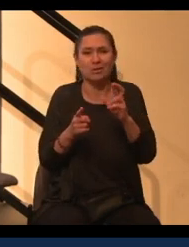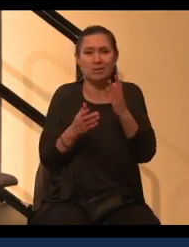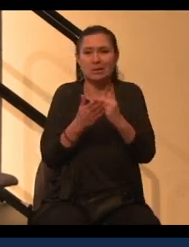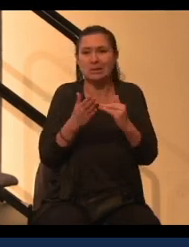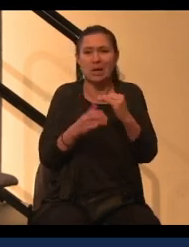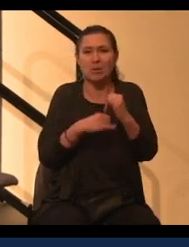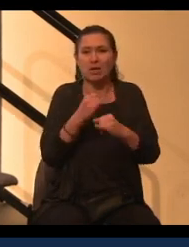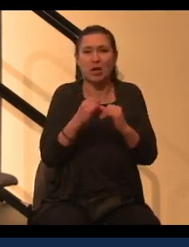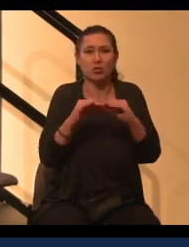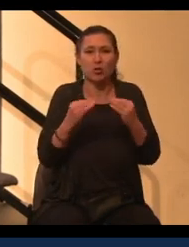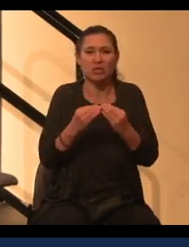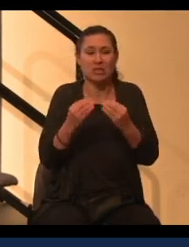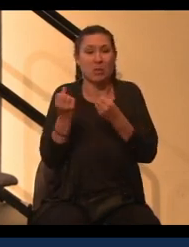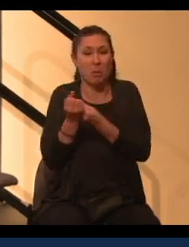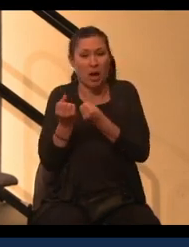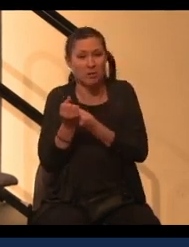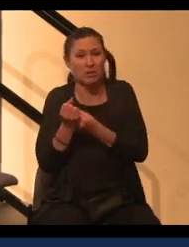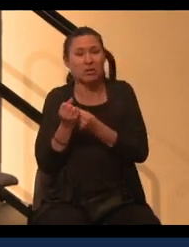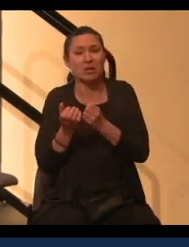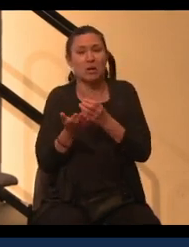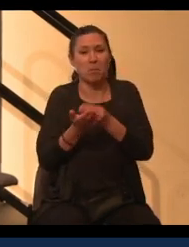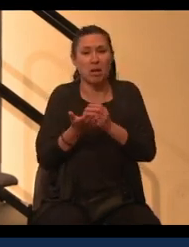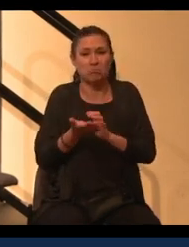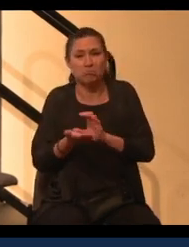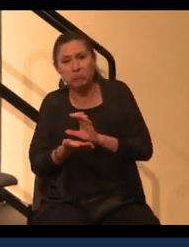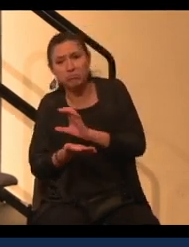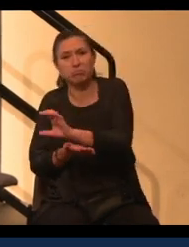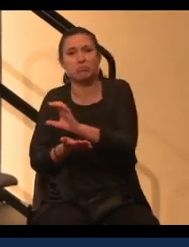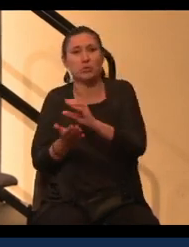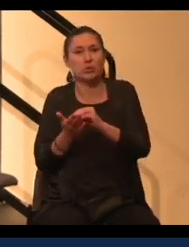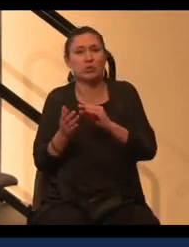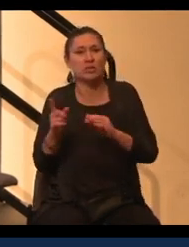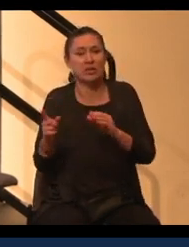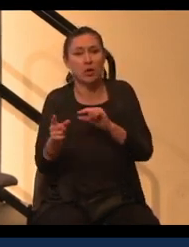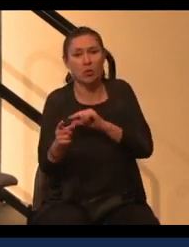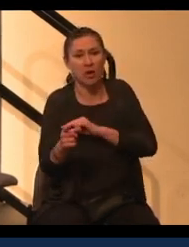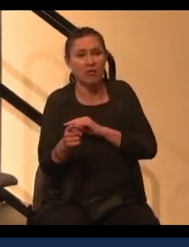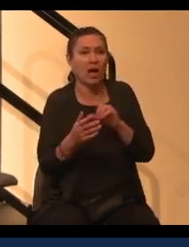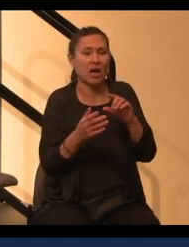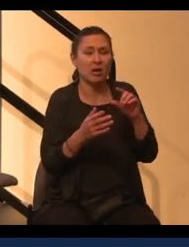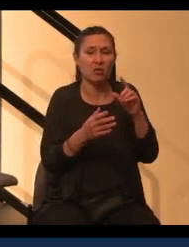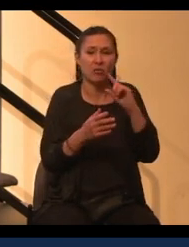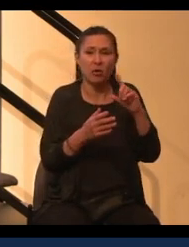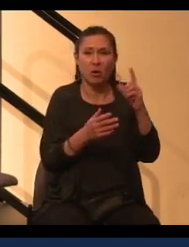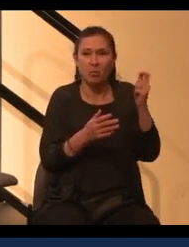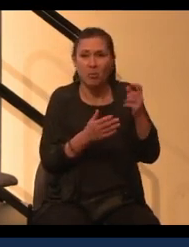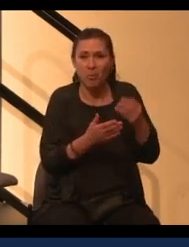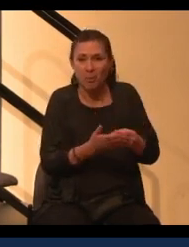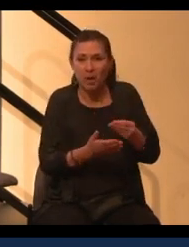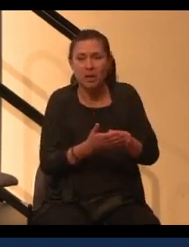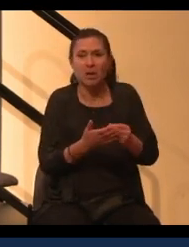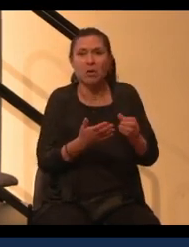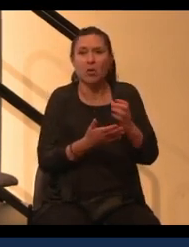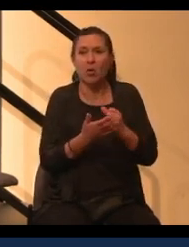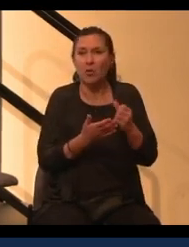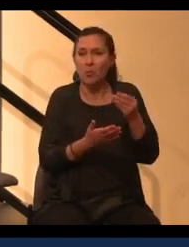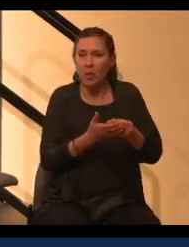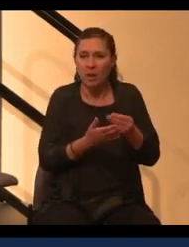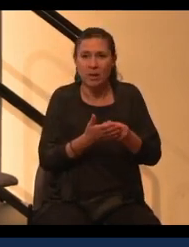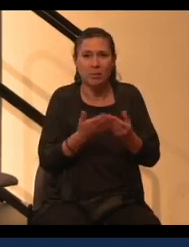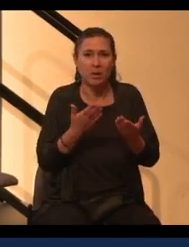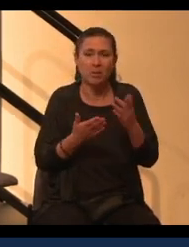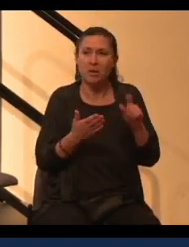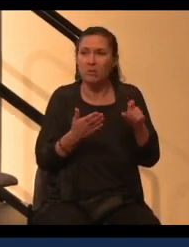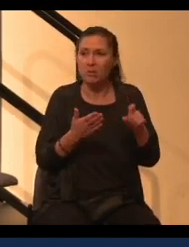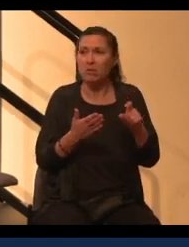organization. And these are scholarships that they are eligible for or that are earned. So that way,